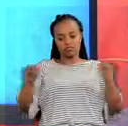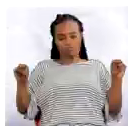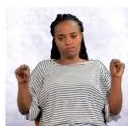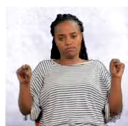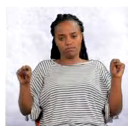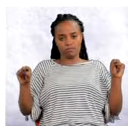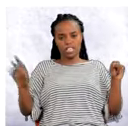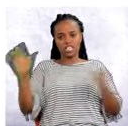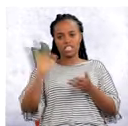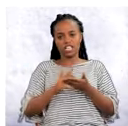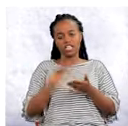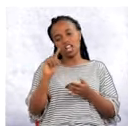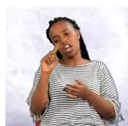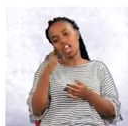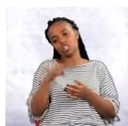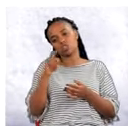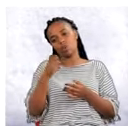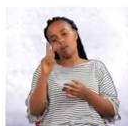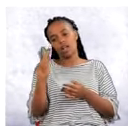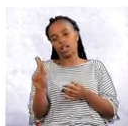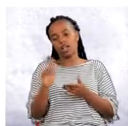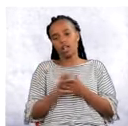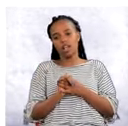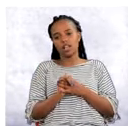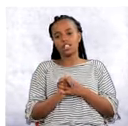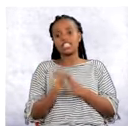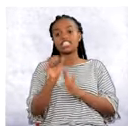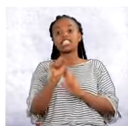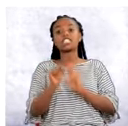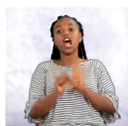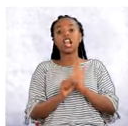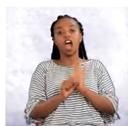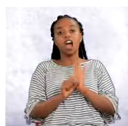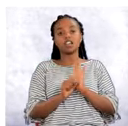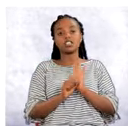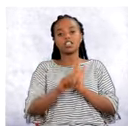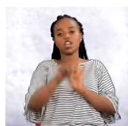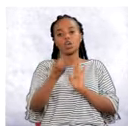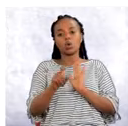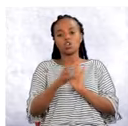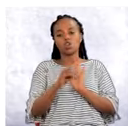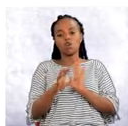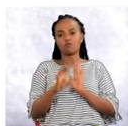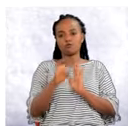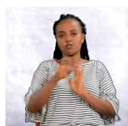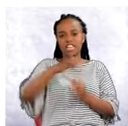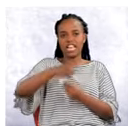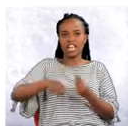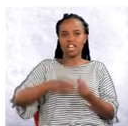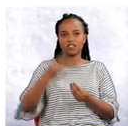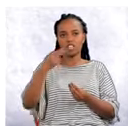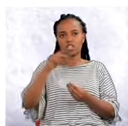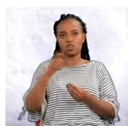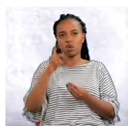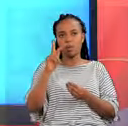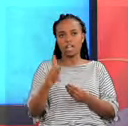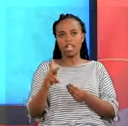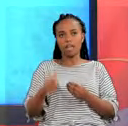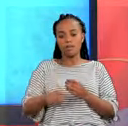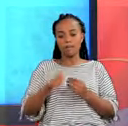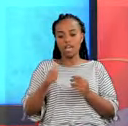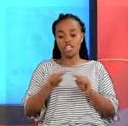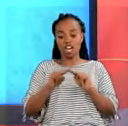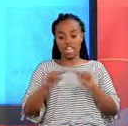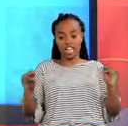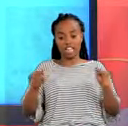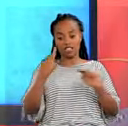with center h, comma k. The standard equation of ellipse with center h, comma k and major axis